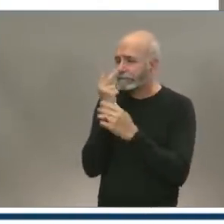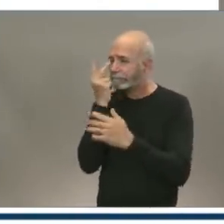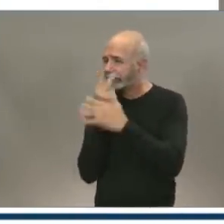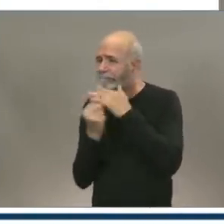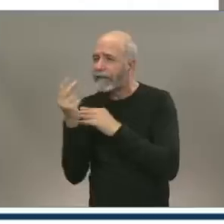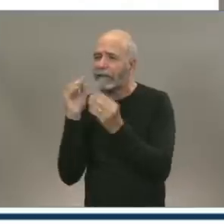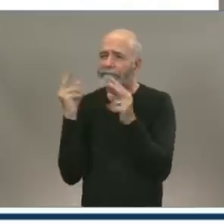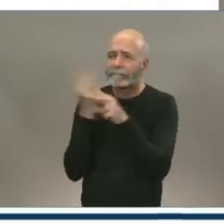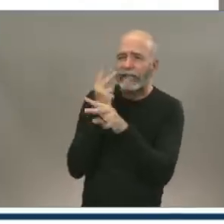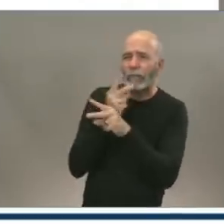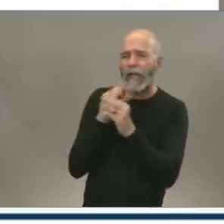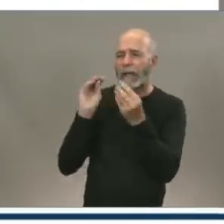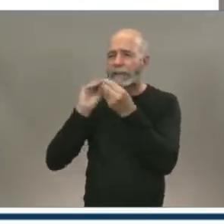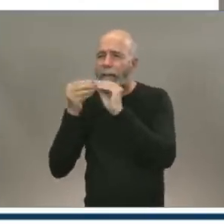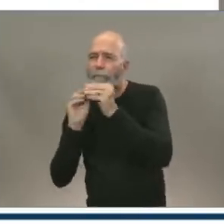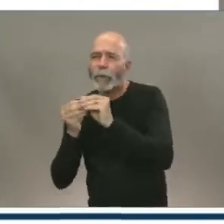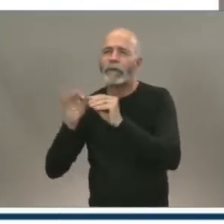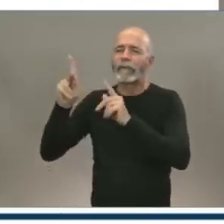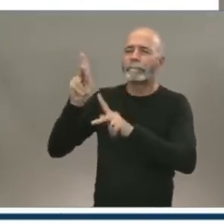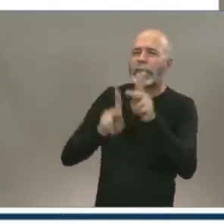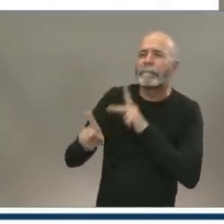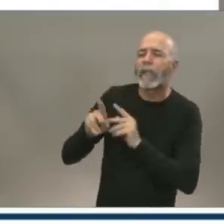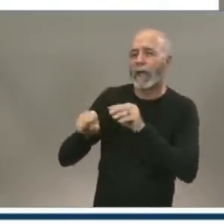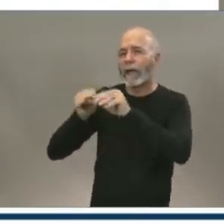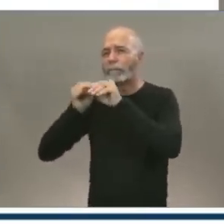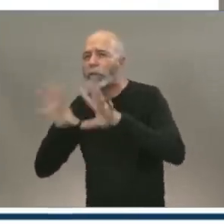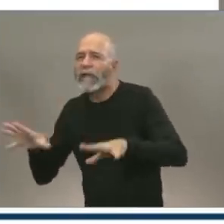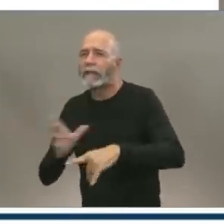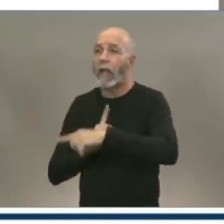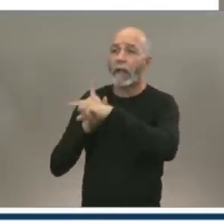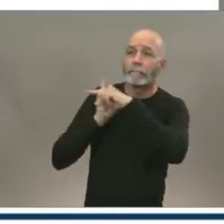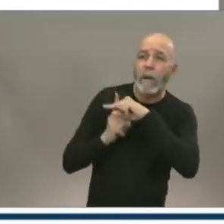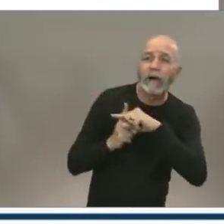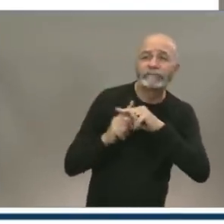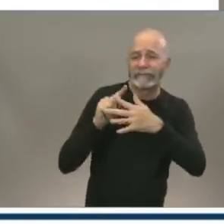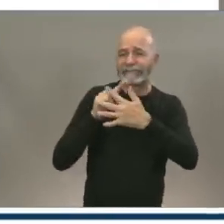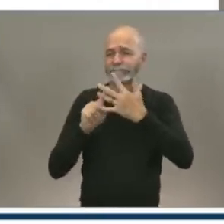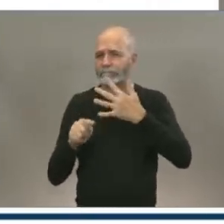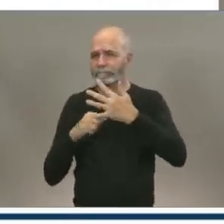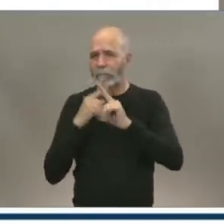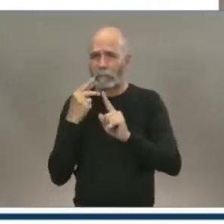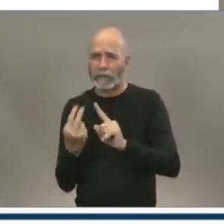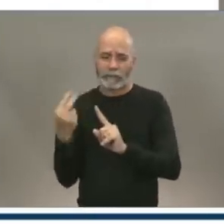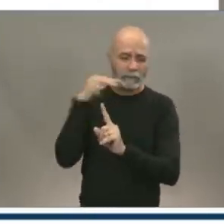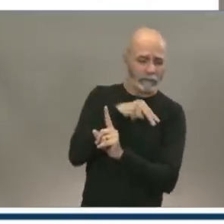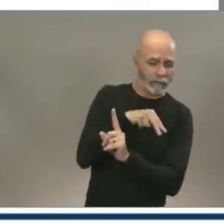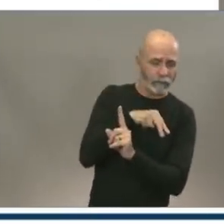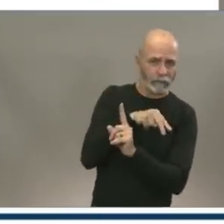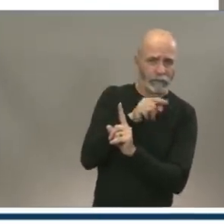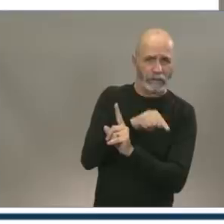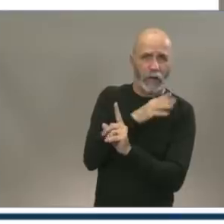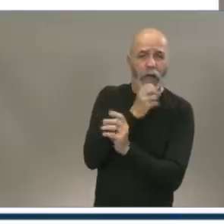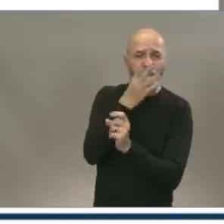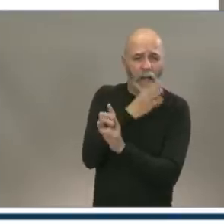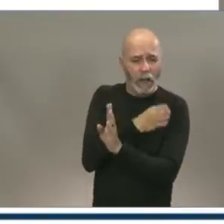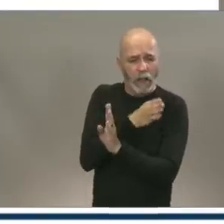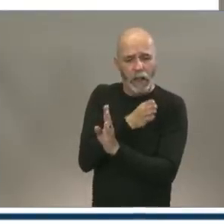more focused on what is the trend that we're seeing in cases, and then where are we at in terms of